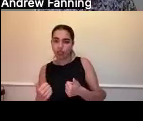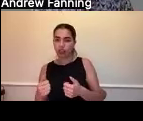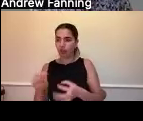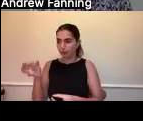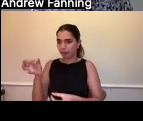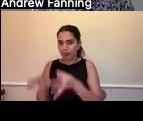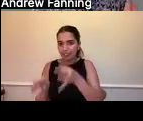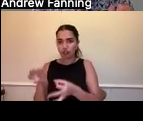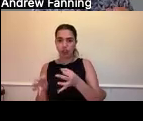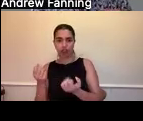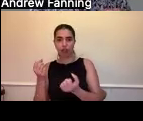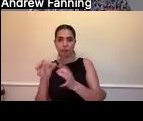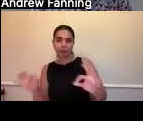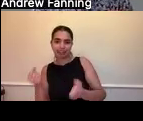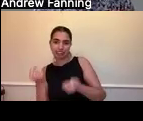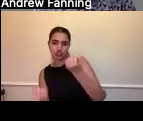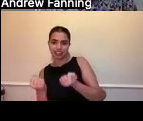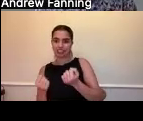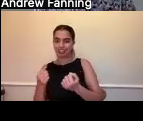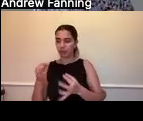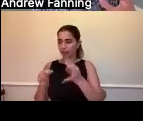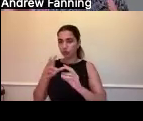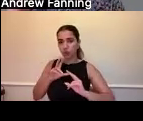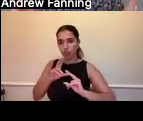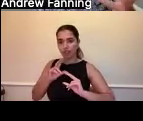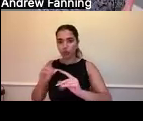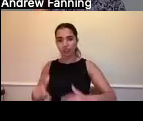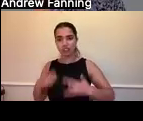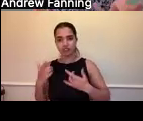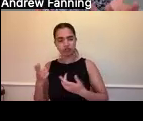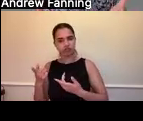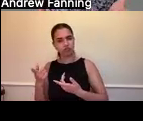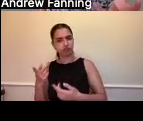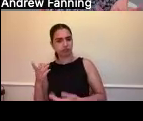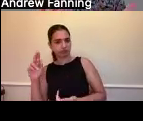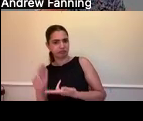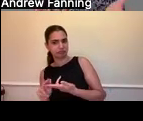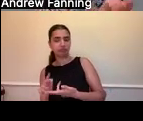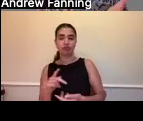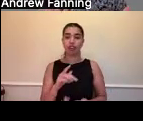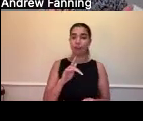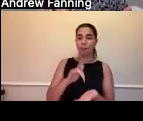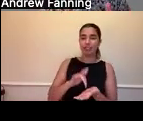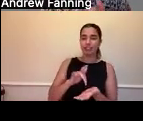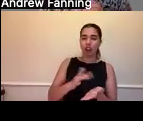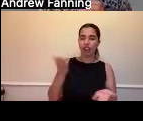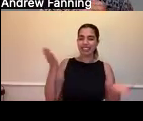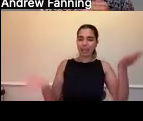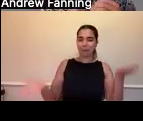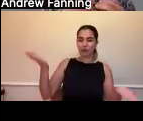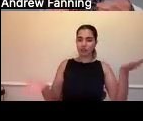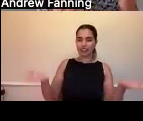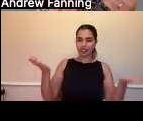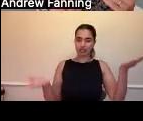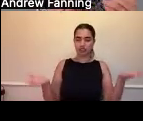political peace and justice, and political voice in particular. And then we see the middle 40% of countries are somewhere in between, where